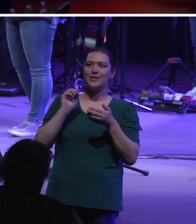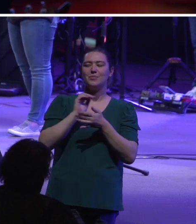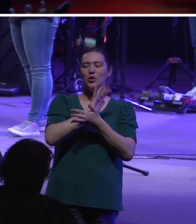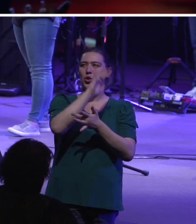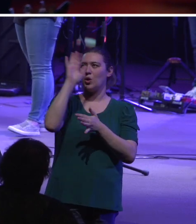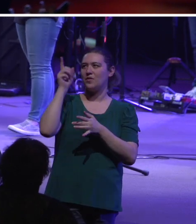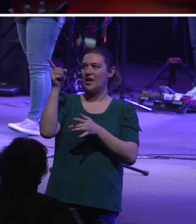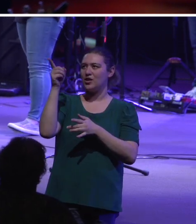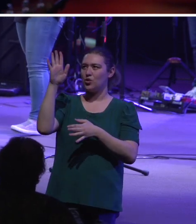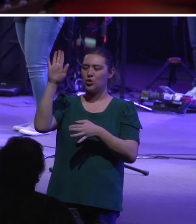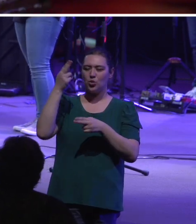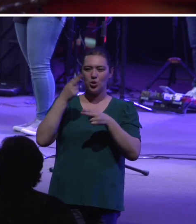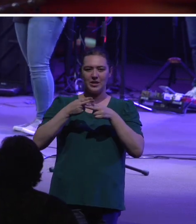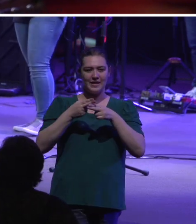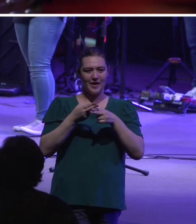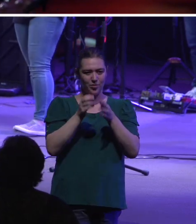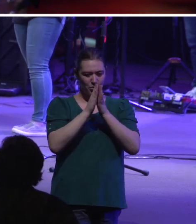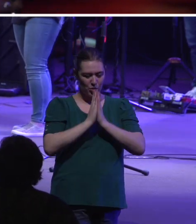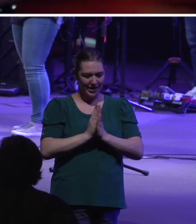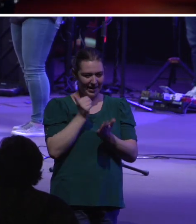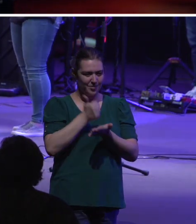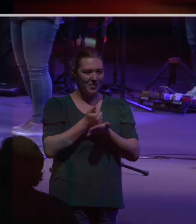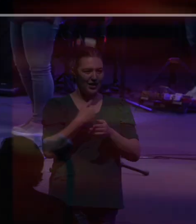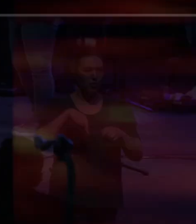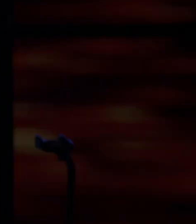pray. Amen. You guys can take a seat.